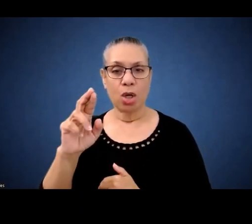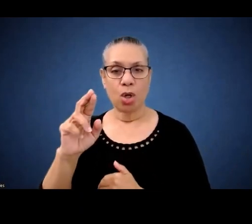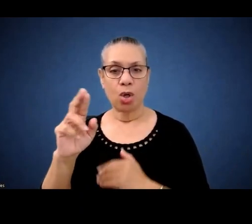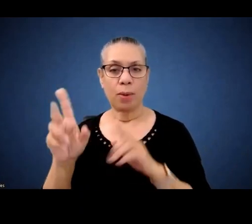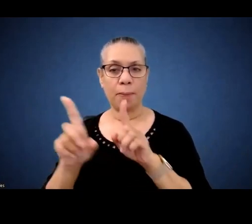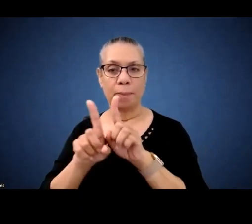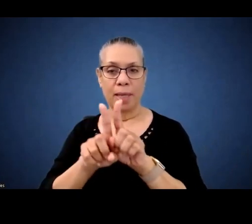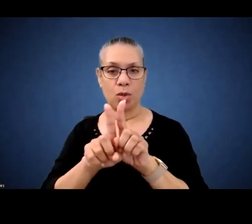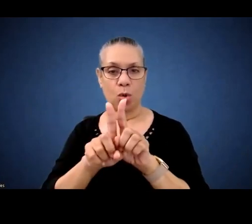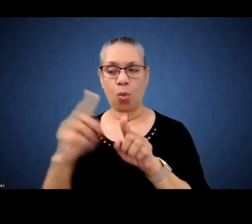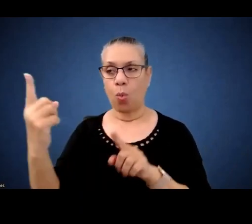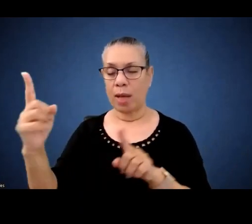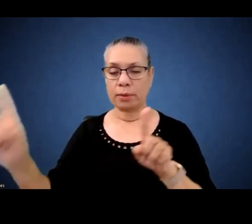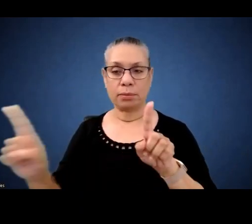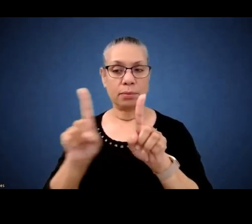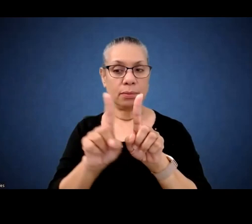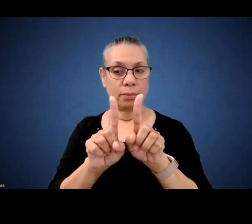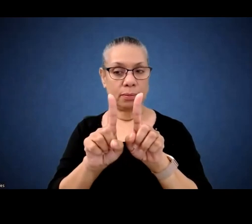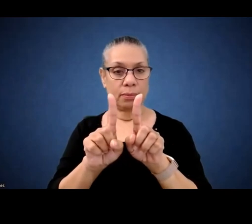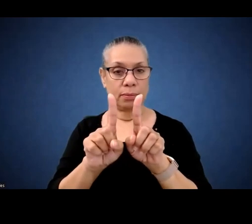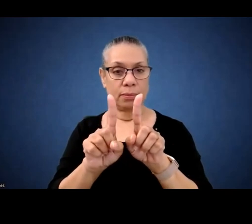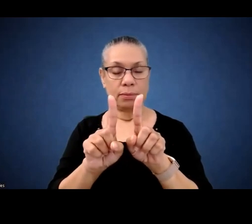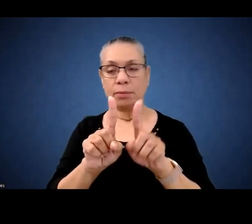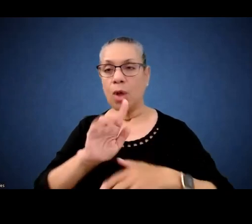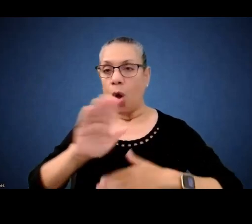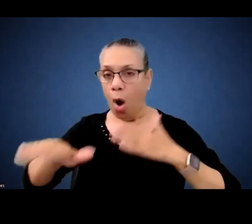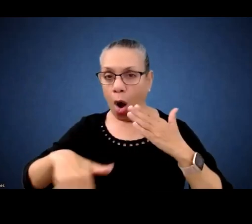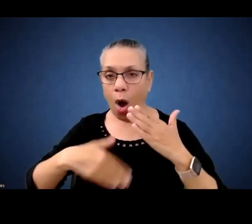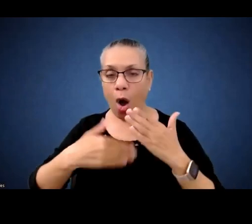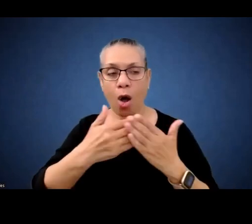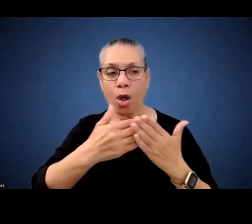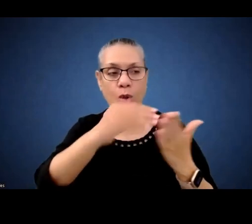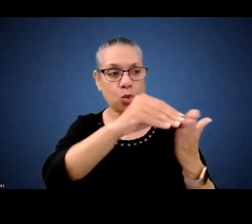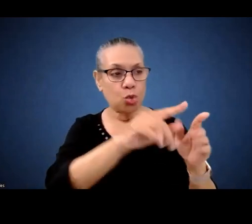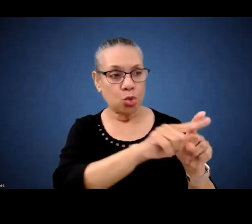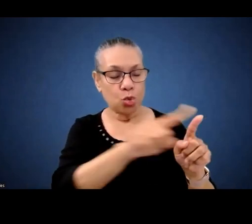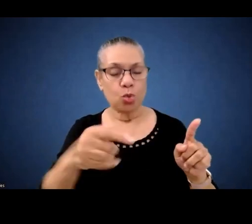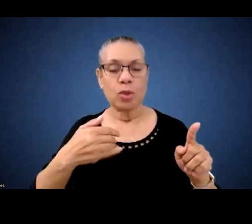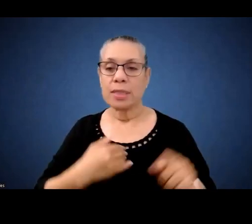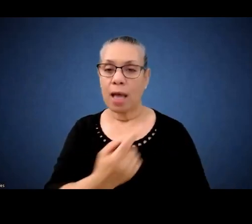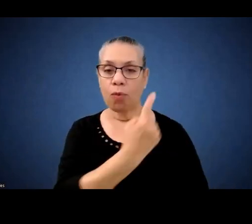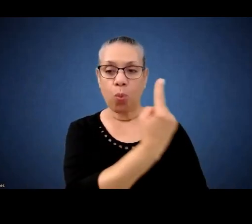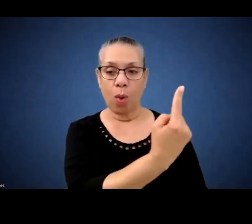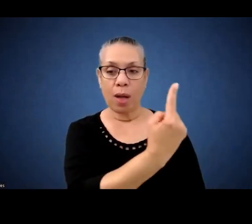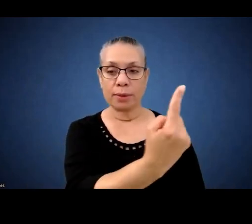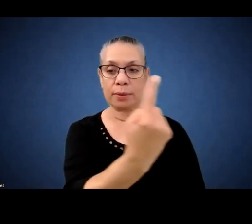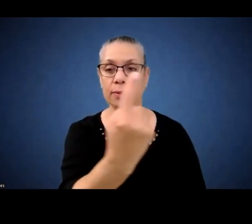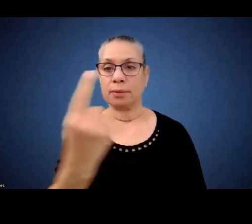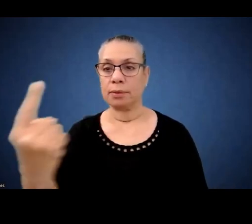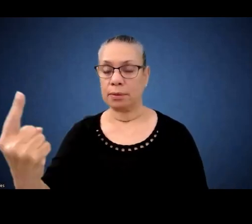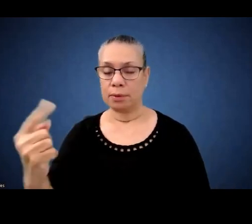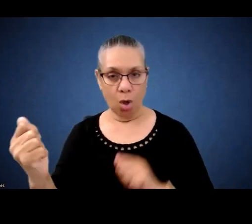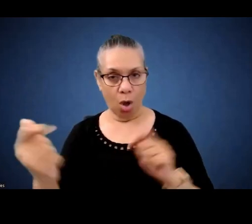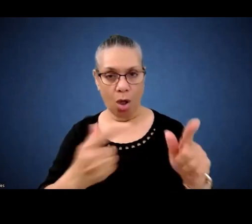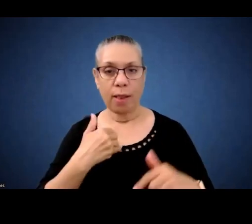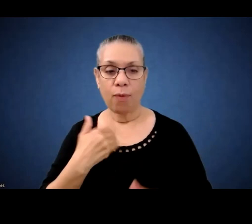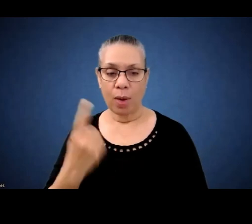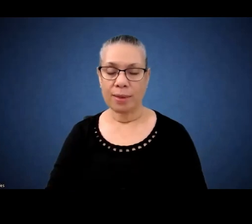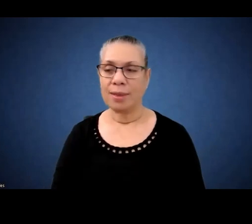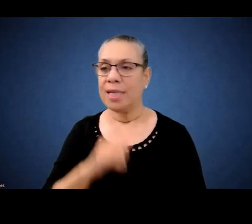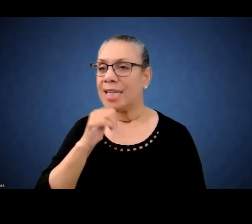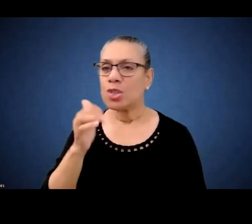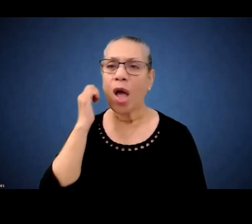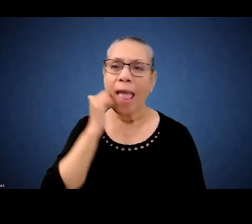NextGen team. And that is who all of the NextGeners within that team have access to. So it's not a